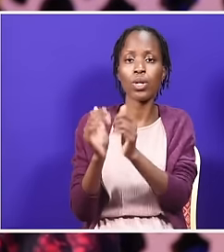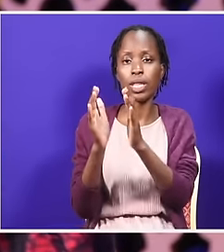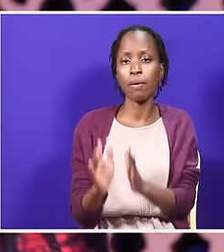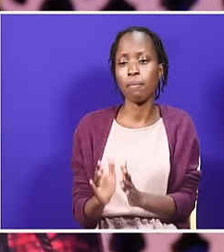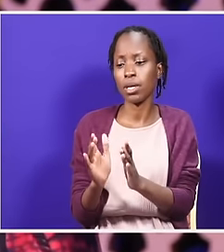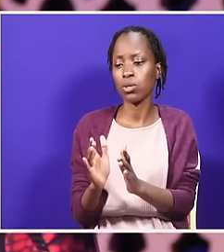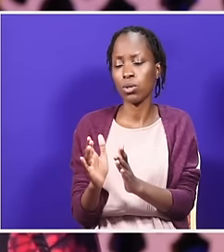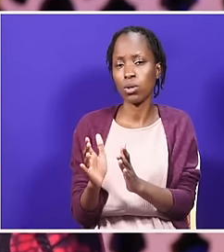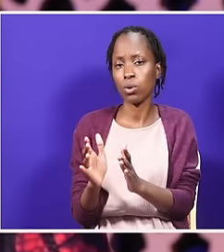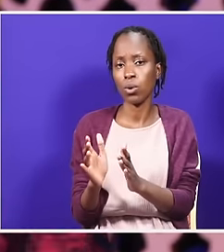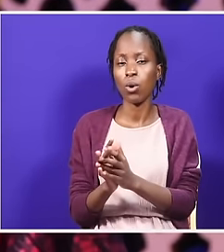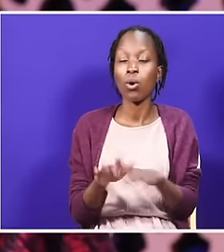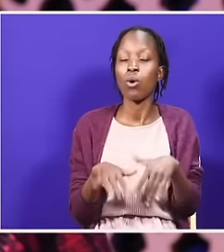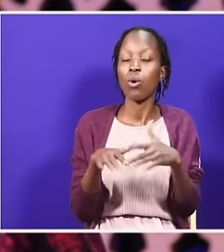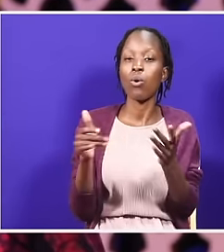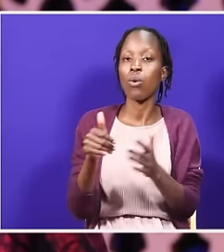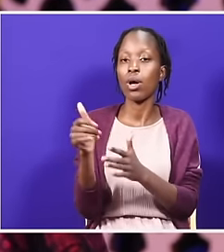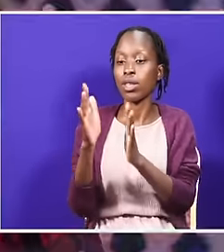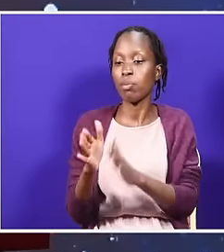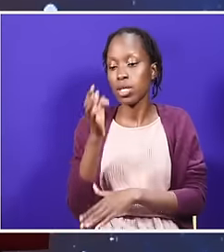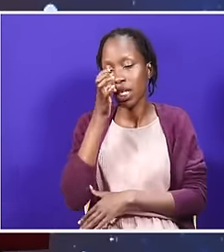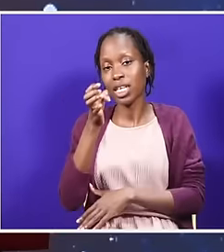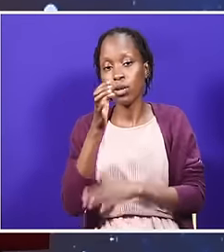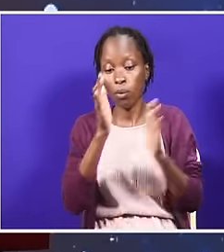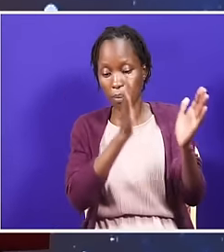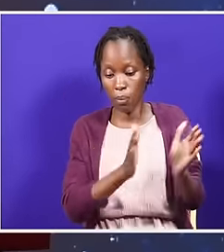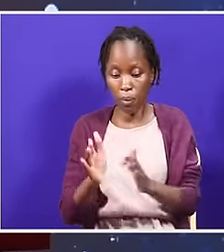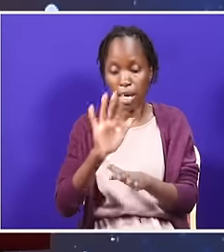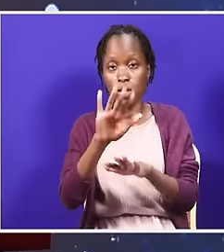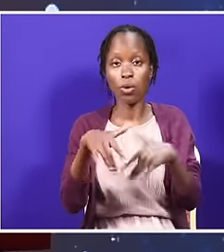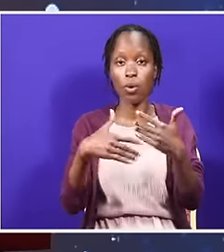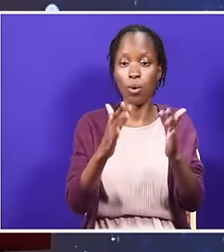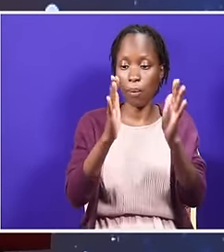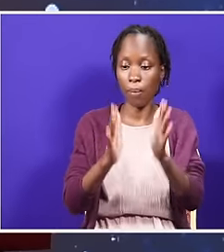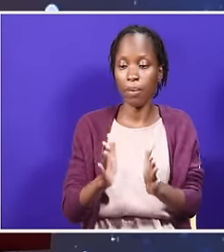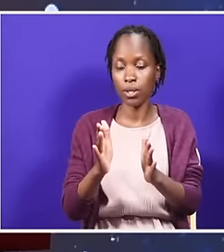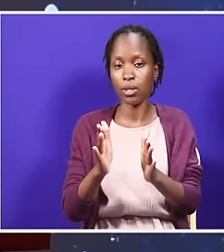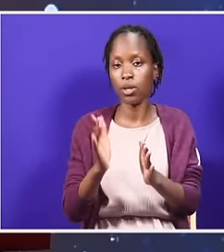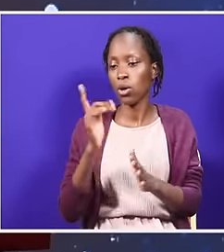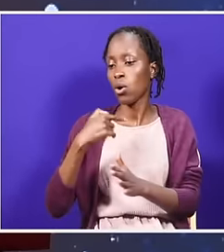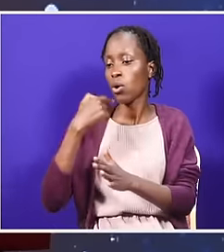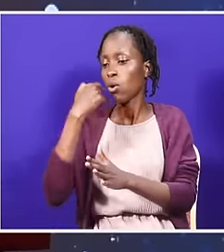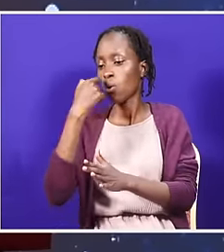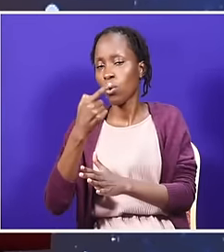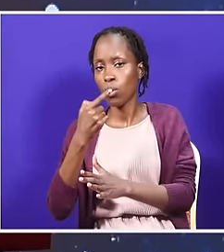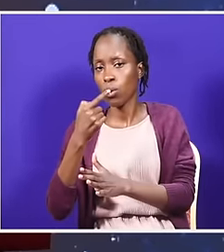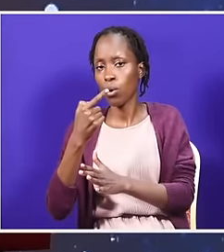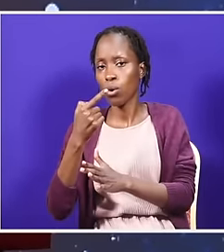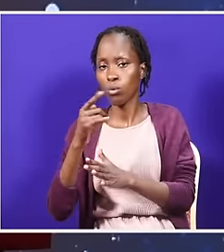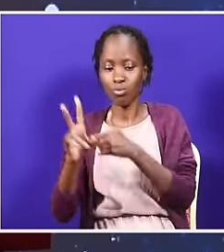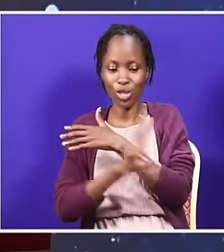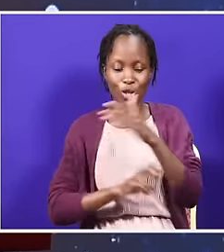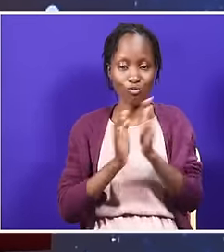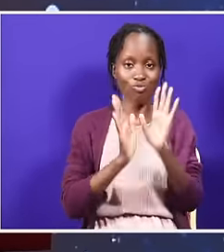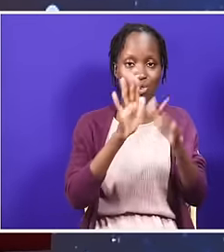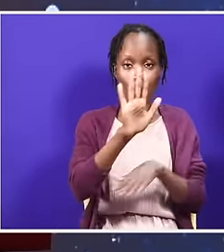just deny you what you're asking. You've had somebody ignore your plans. You've had someone who got credit for your idea. You've